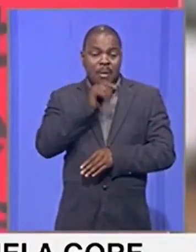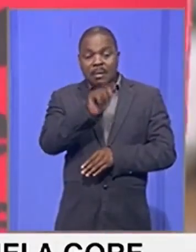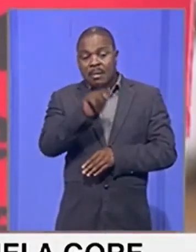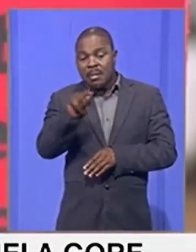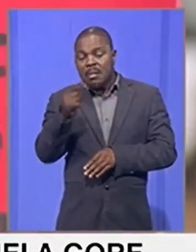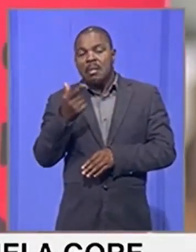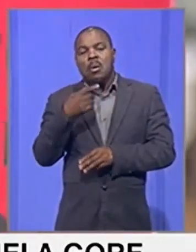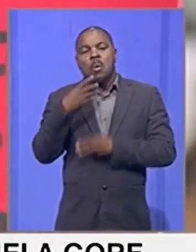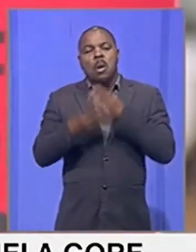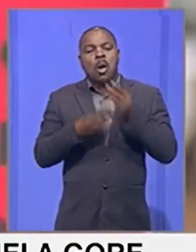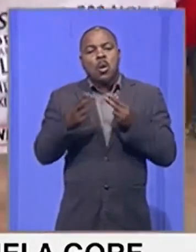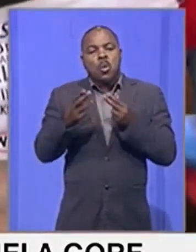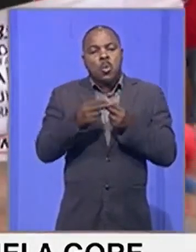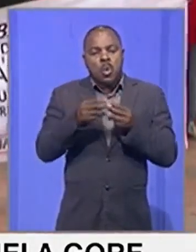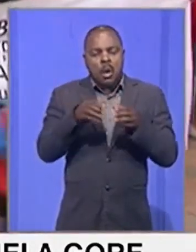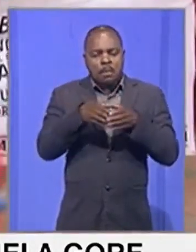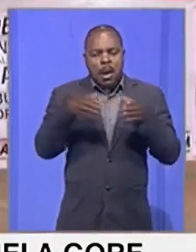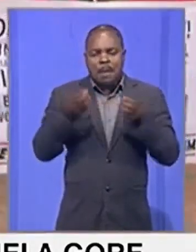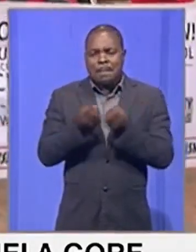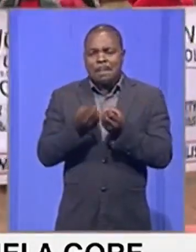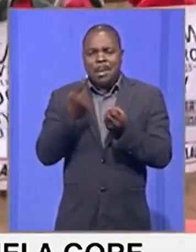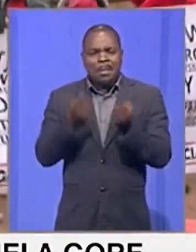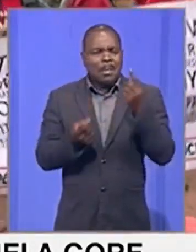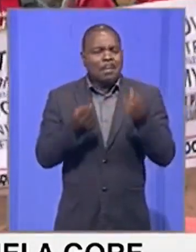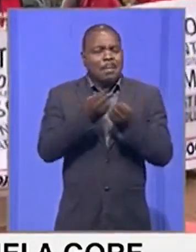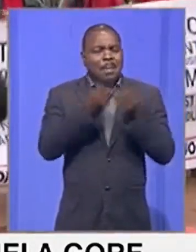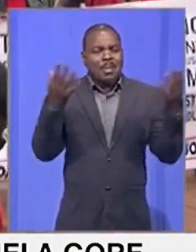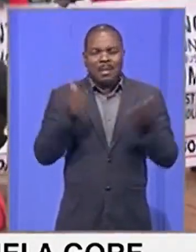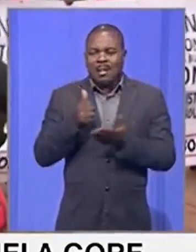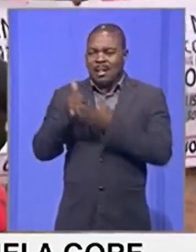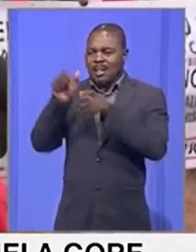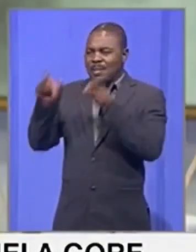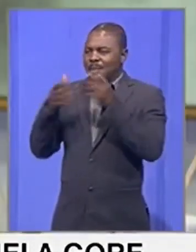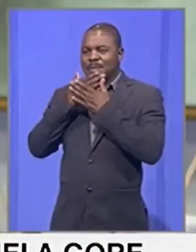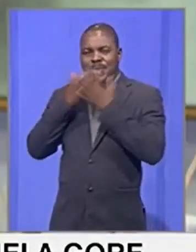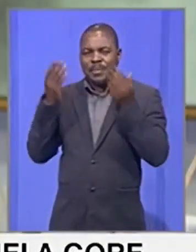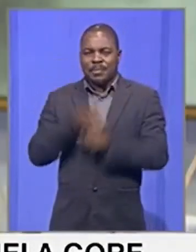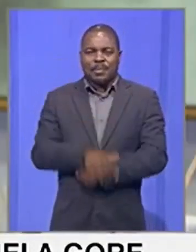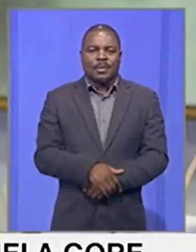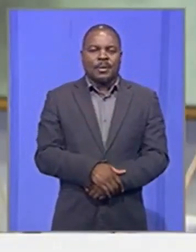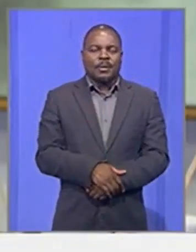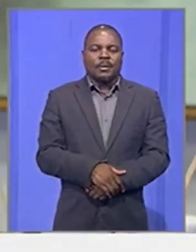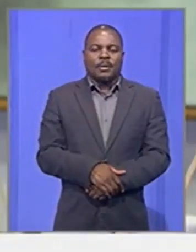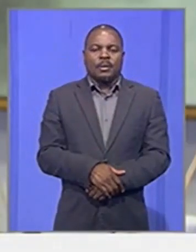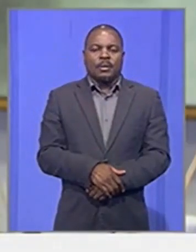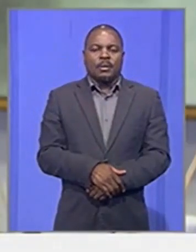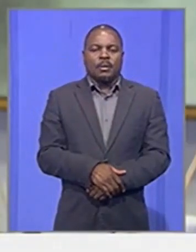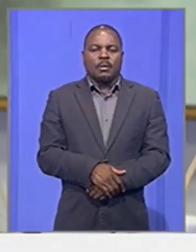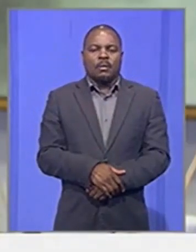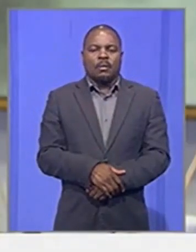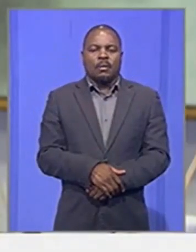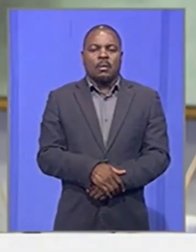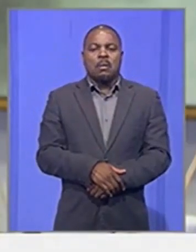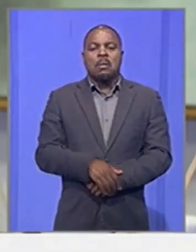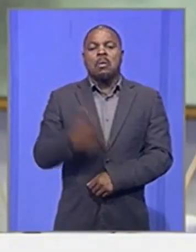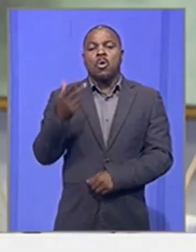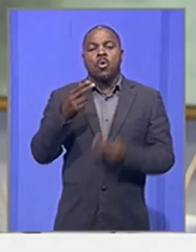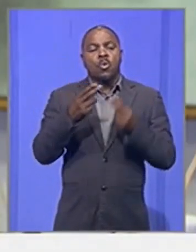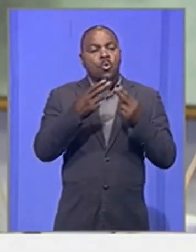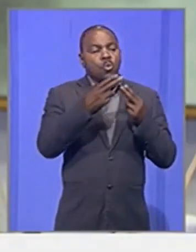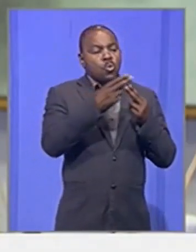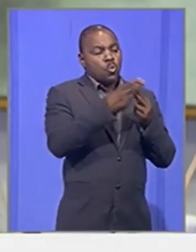the interests of the workers. Workers are suffering. Jaaka badiri ba tsweletse go akanya ka mekgatlho ya badiri ntlha e nngwe